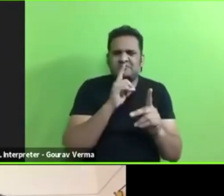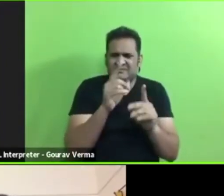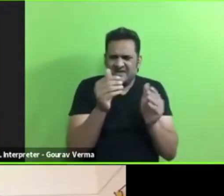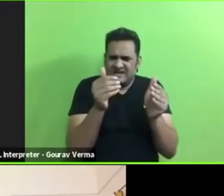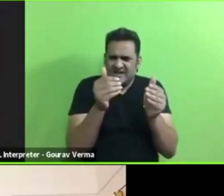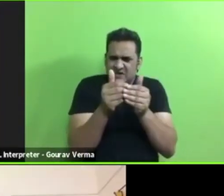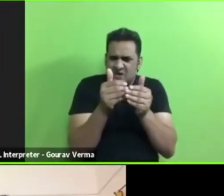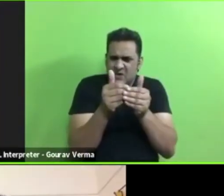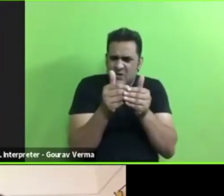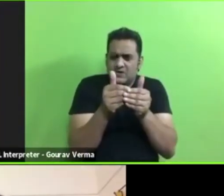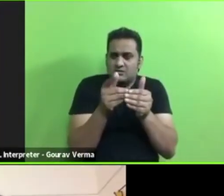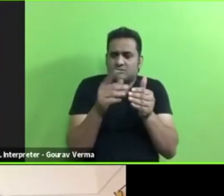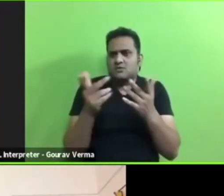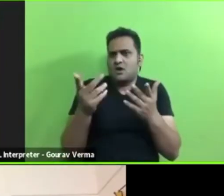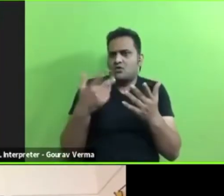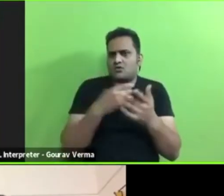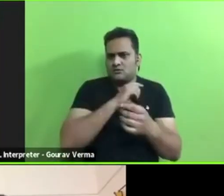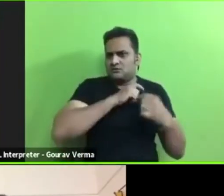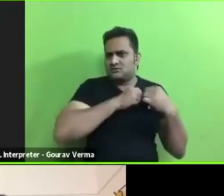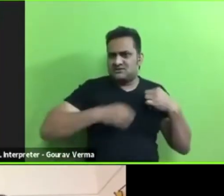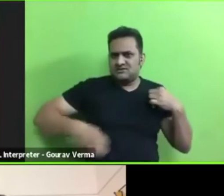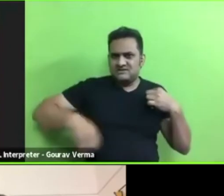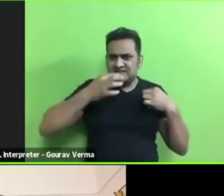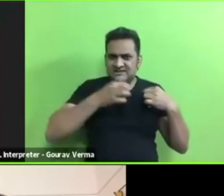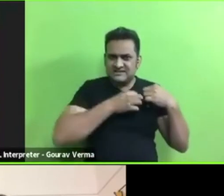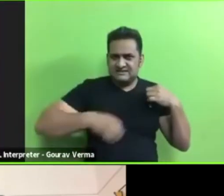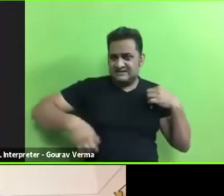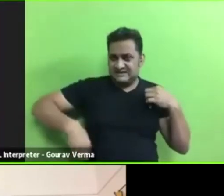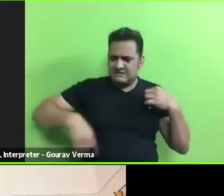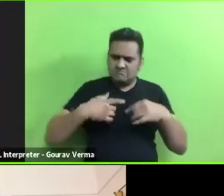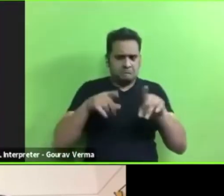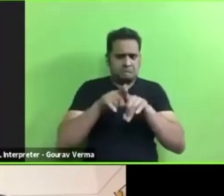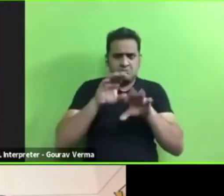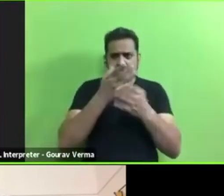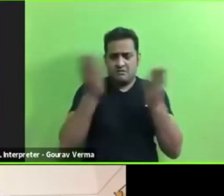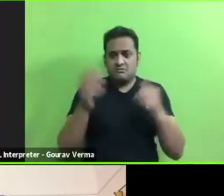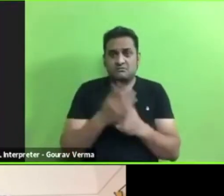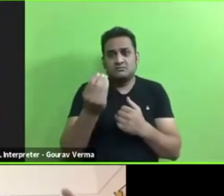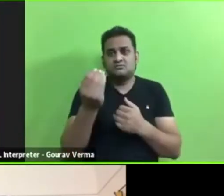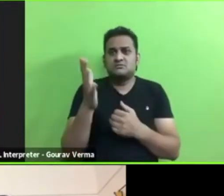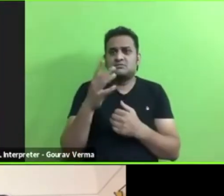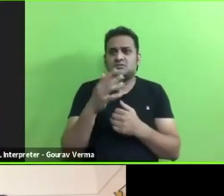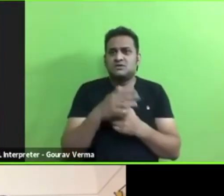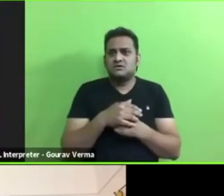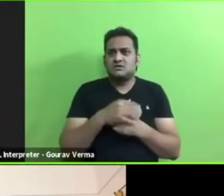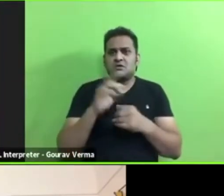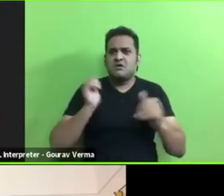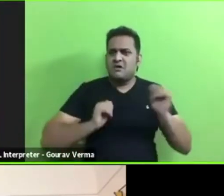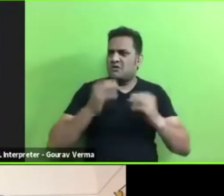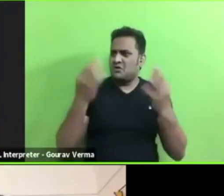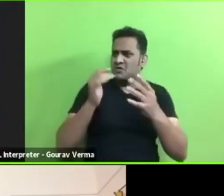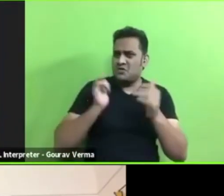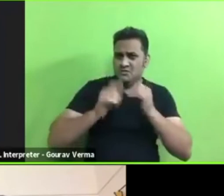not different from how they wear the Jenu. It's exactly that. Even Brahmins who are so-called, within quotes, techies, modern, who will